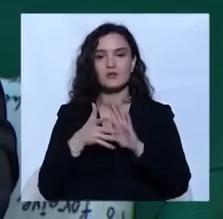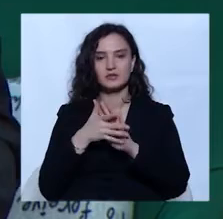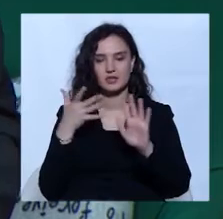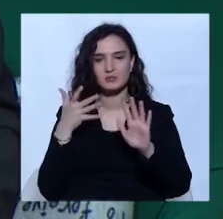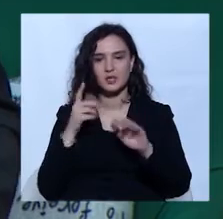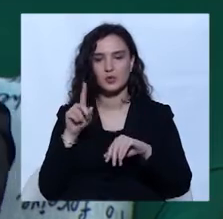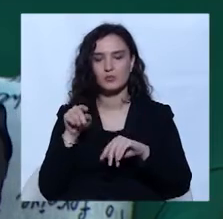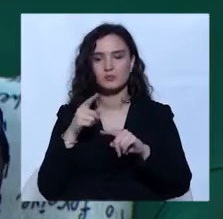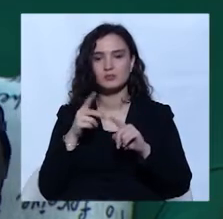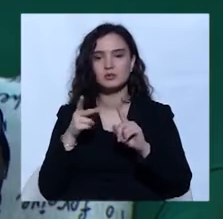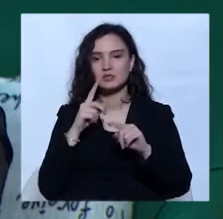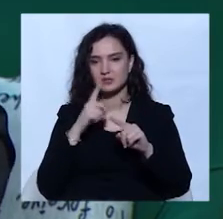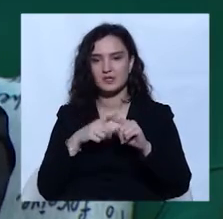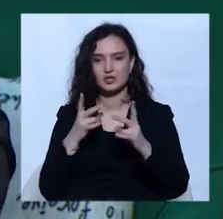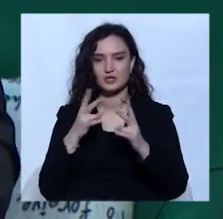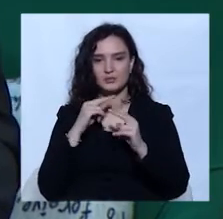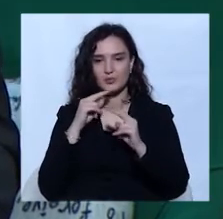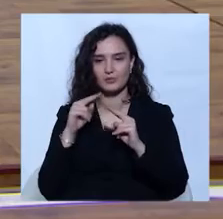understands that August needs the attention.